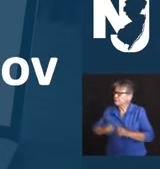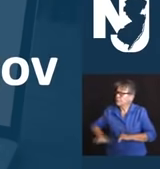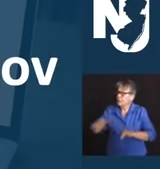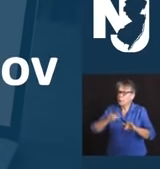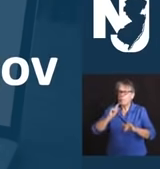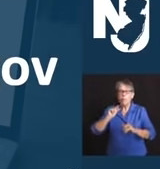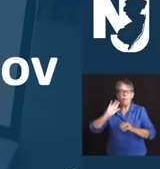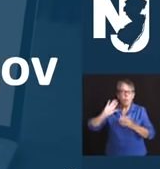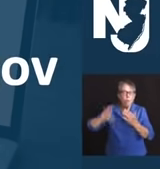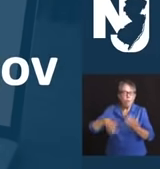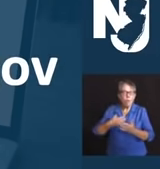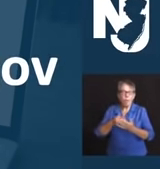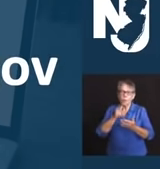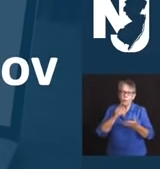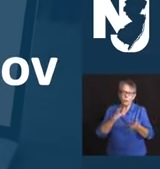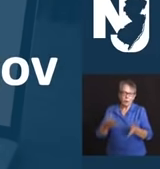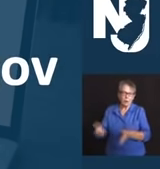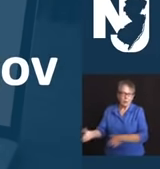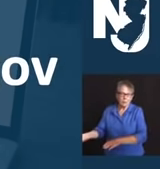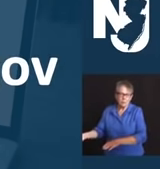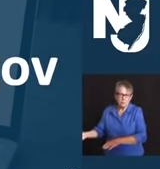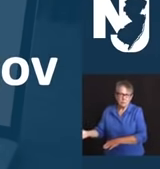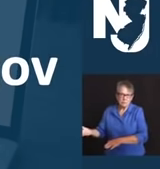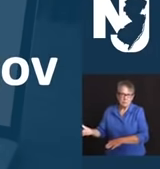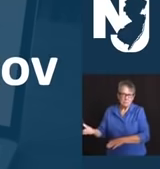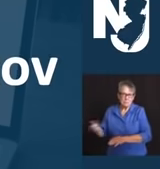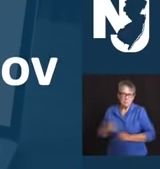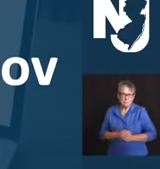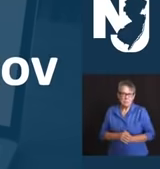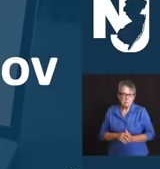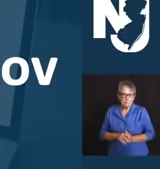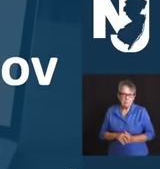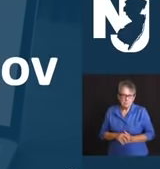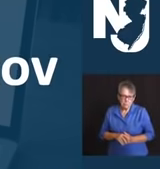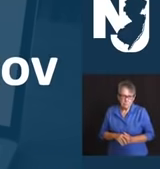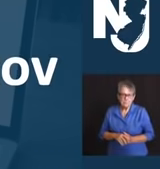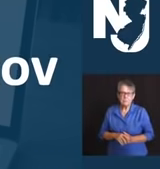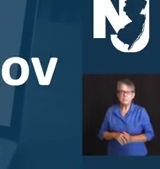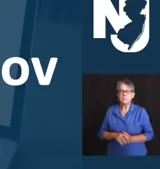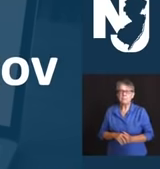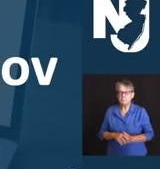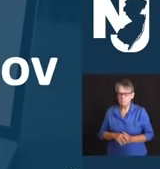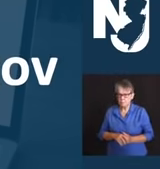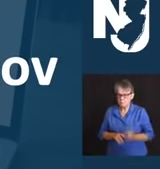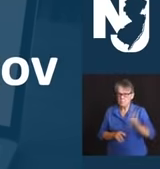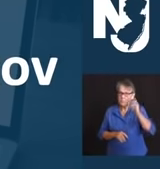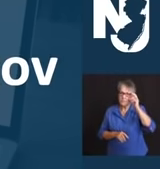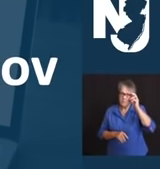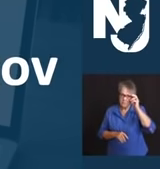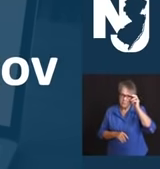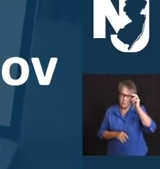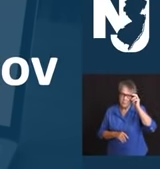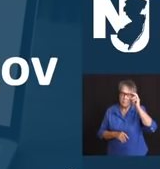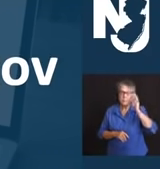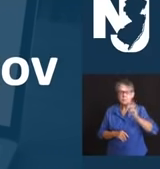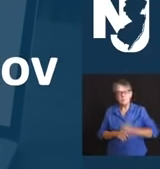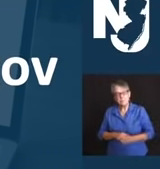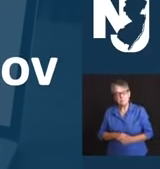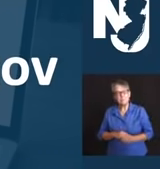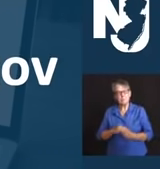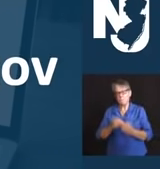legacies will live on and on. And I'll switch gears one more time today, Judy, before we move things